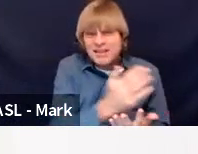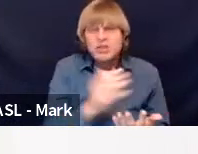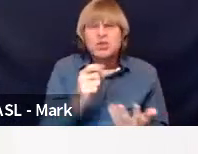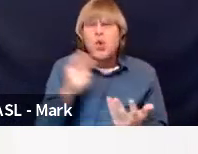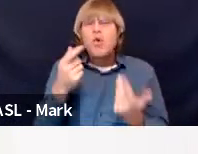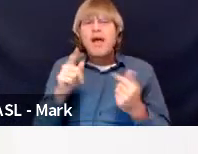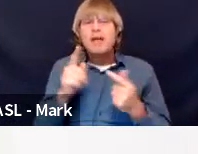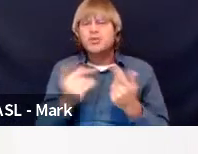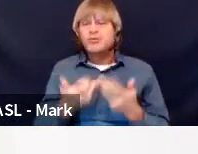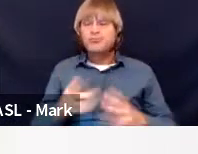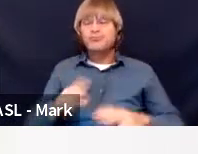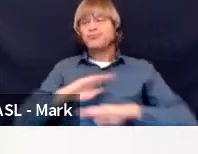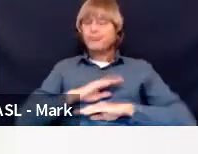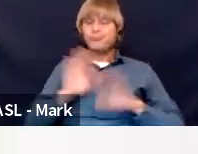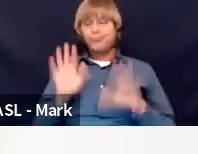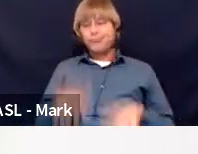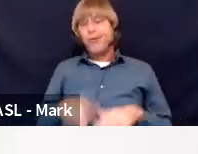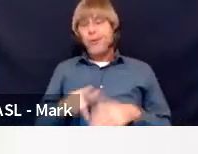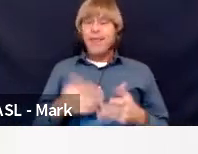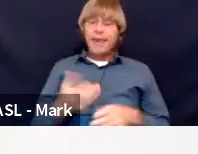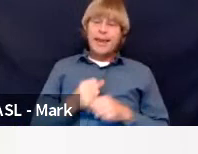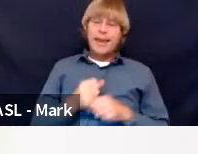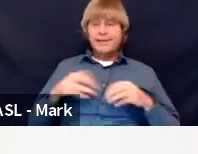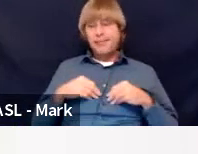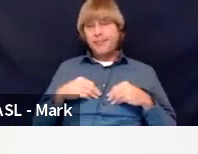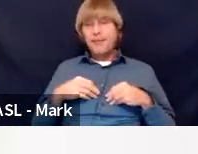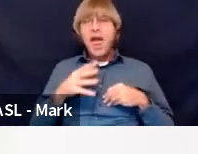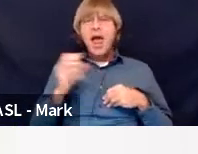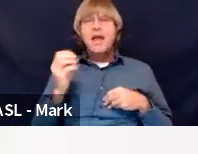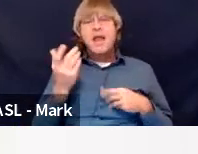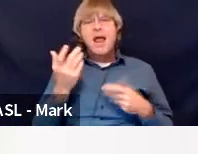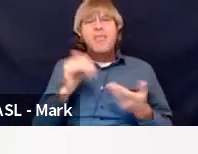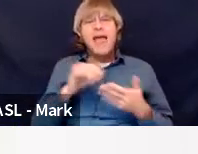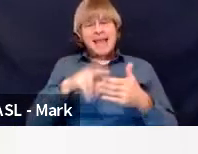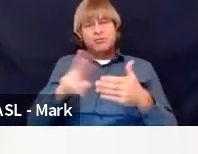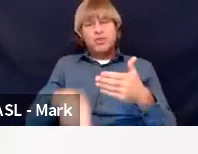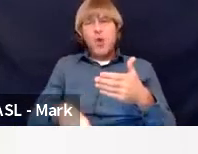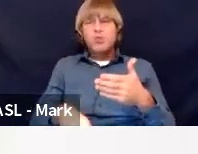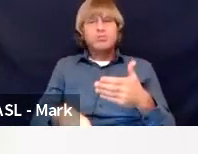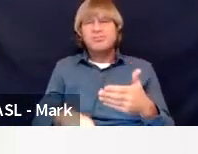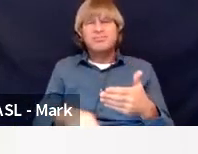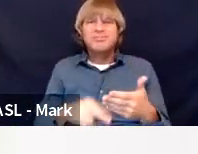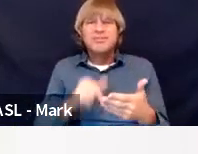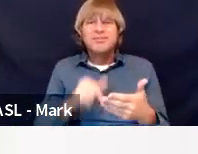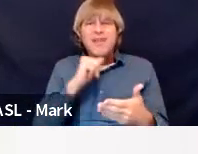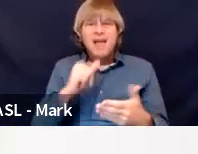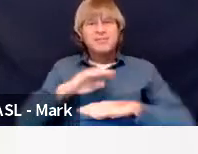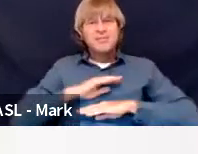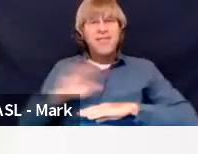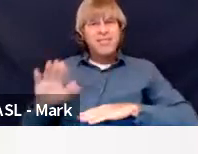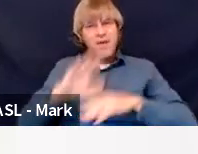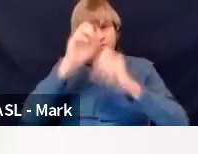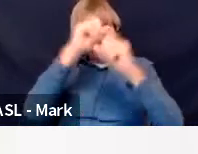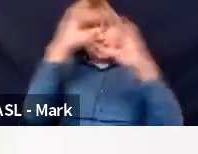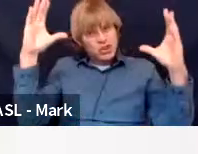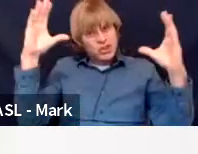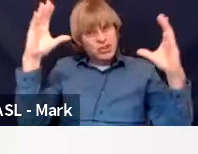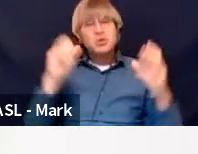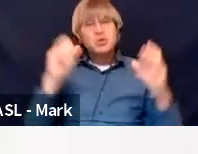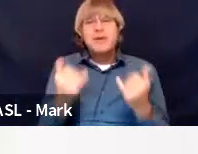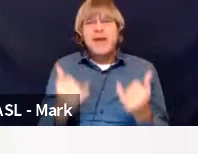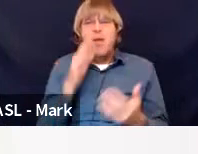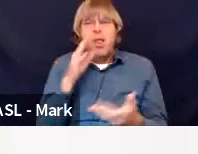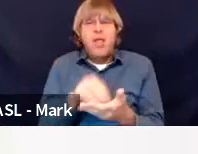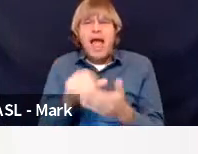kind of settle for whatever they can get. And the end result doesn't quite meet their vision. So today we're going to